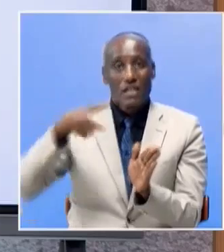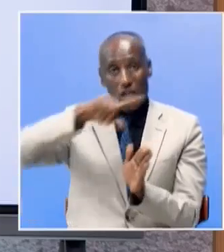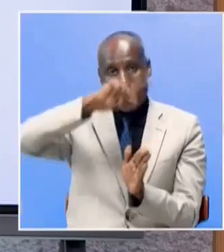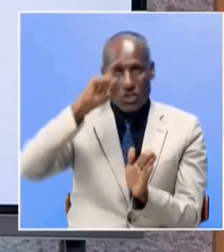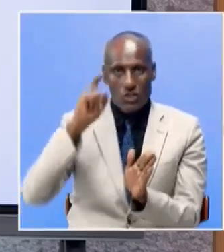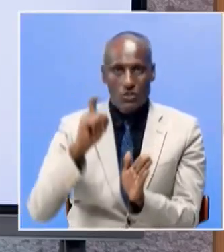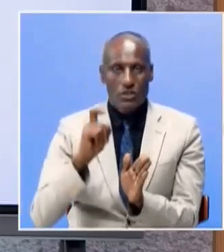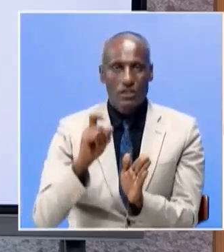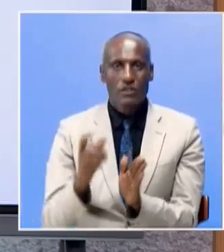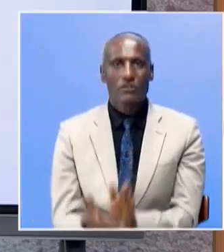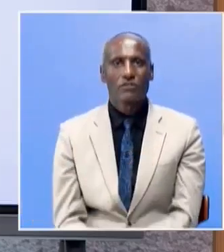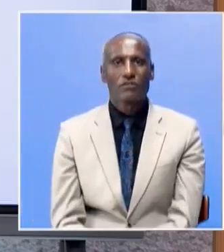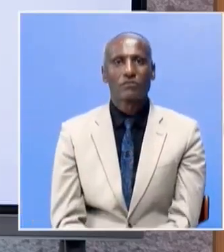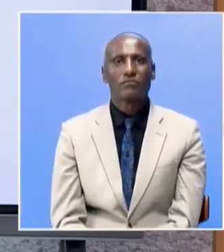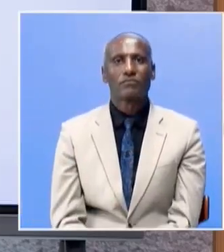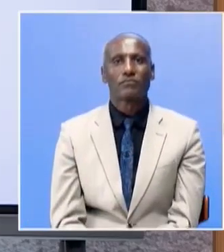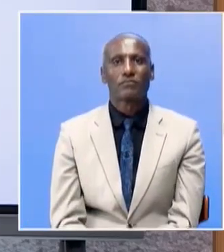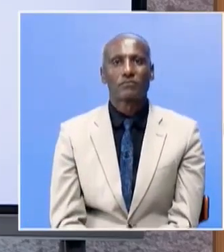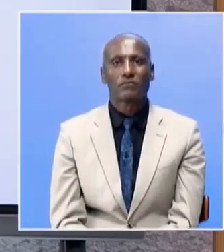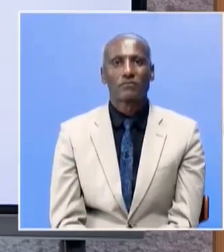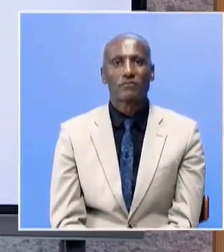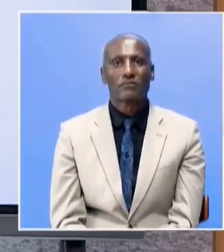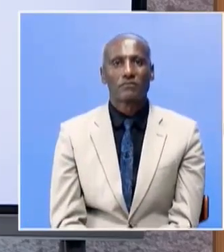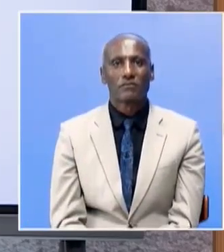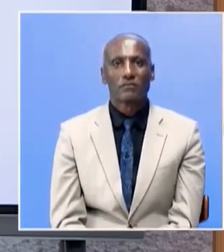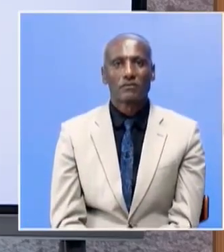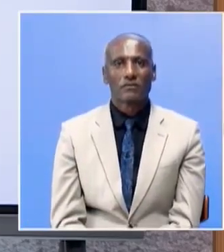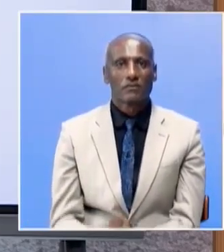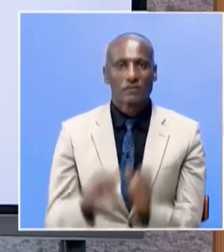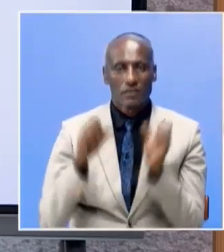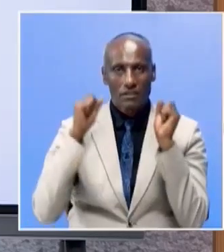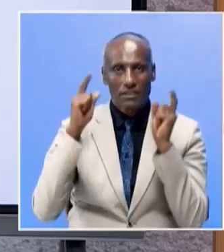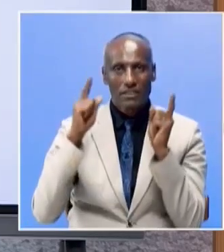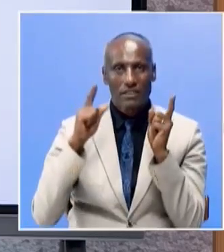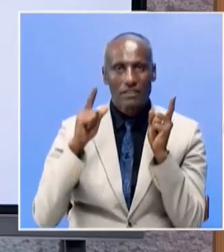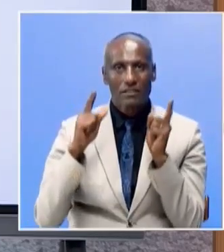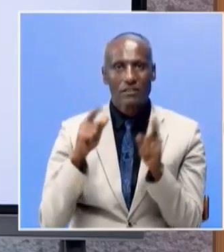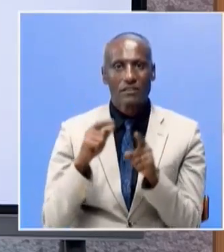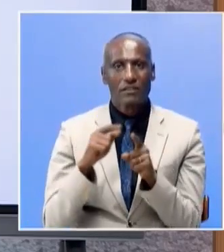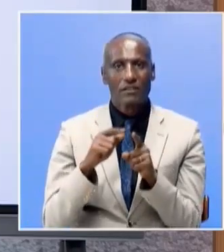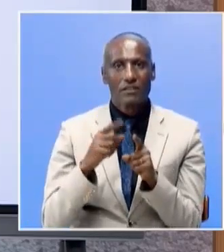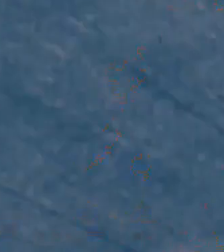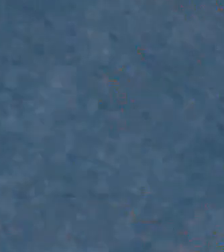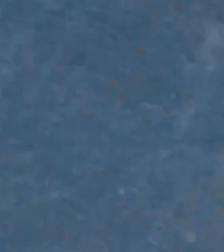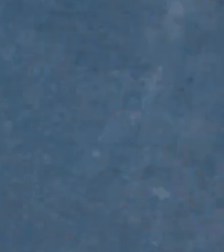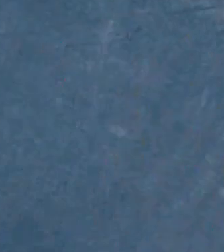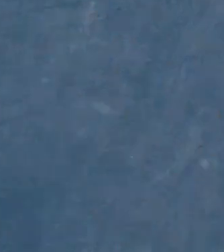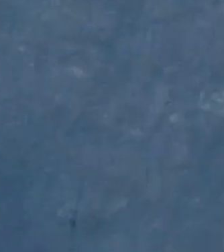question 4. Up is clear. Bravo. See you.